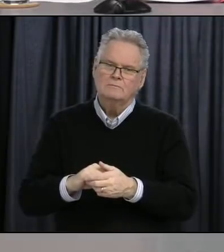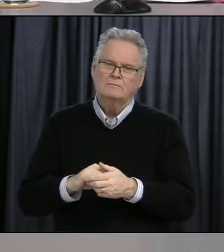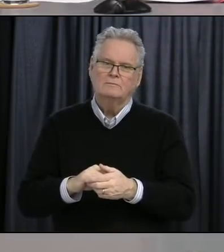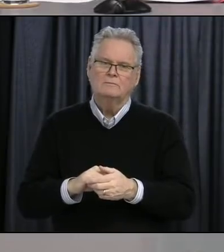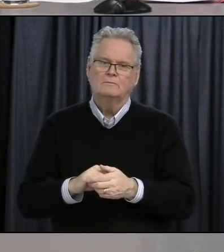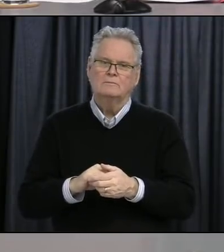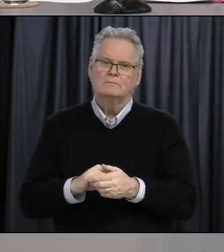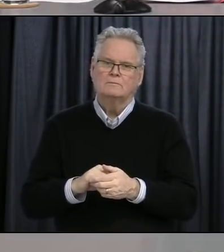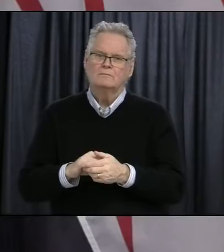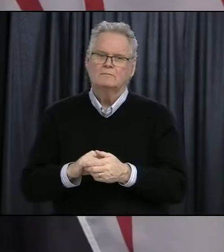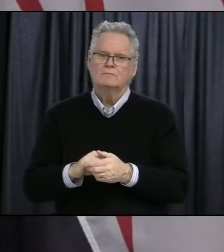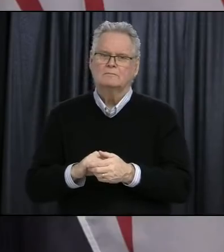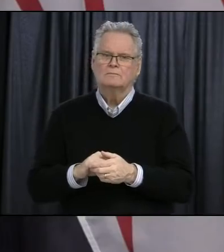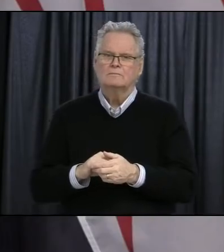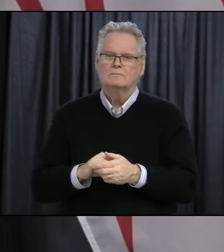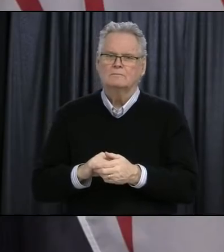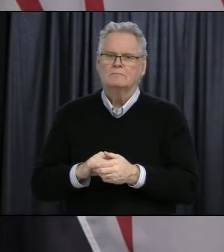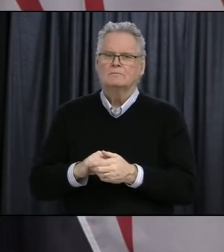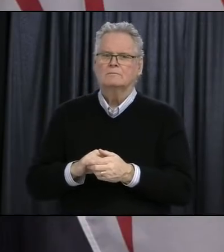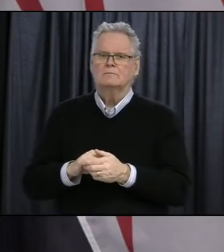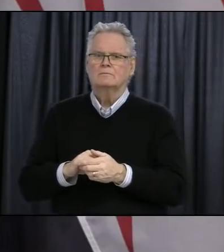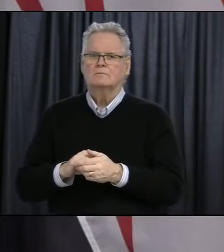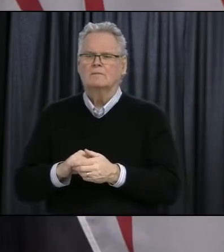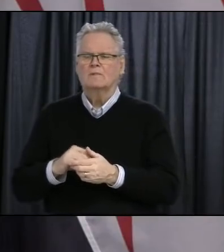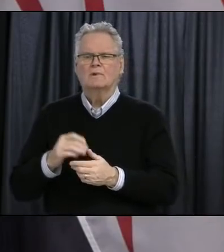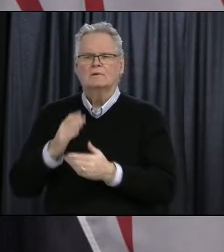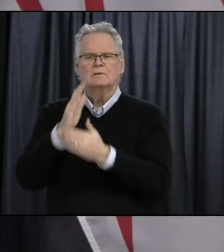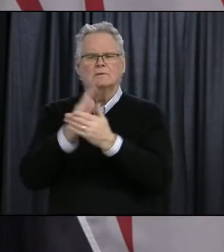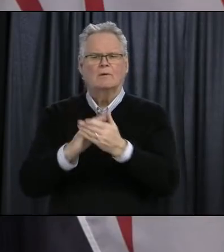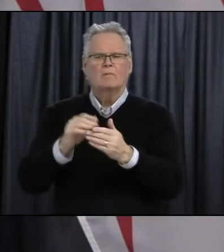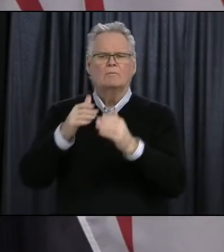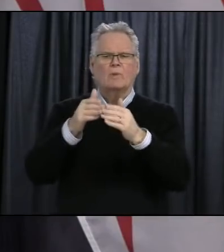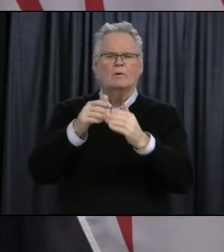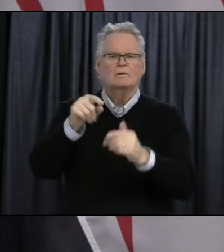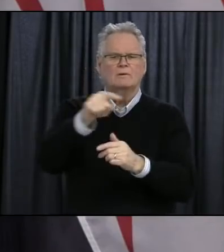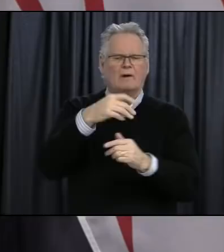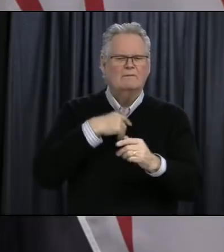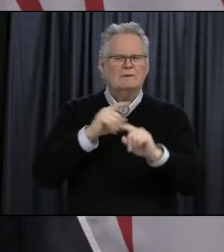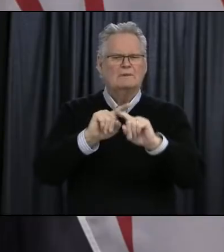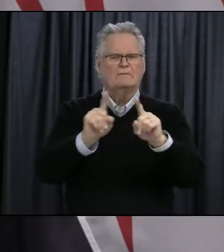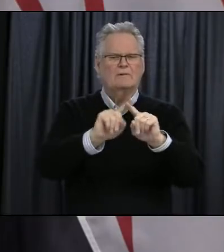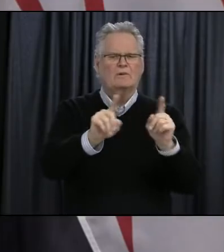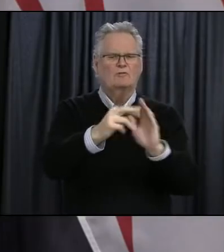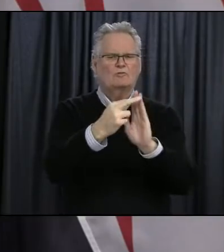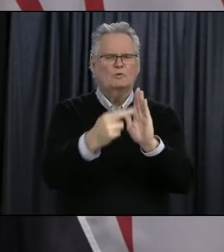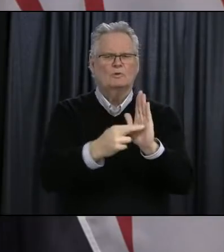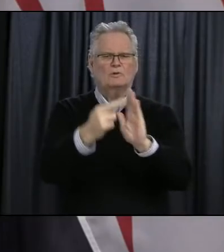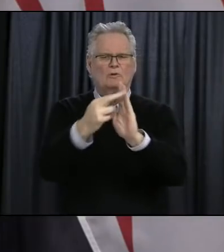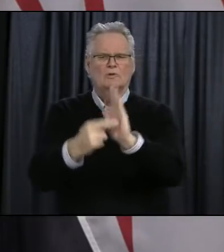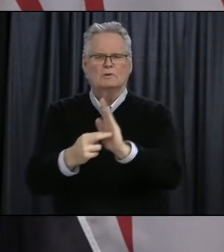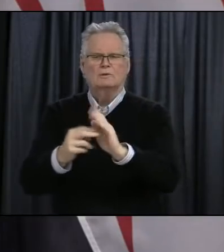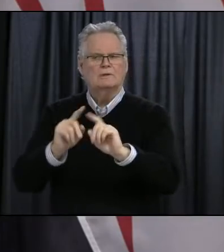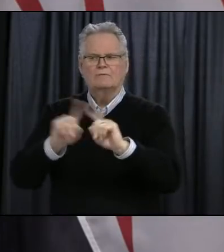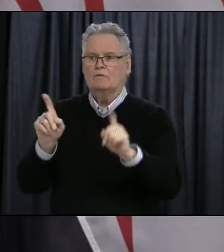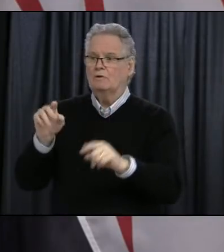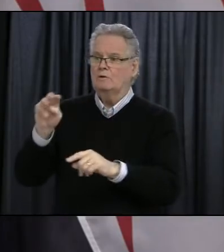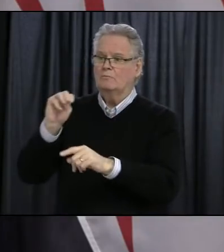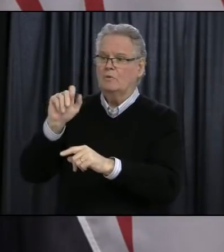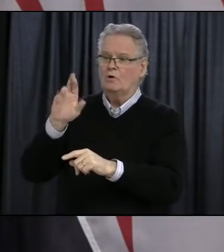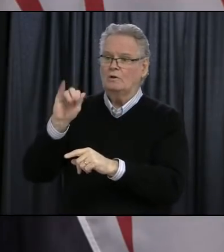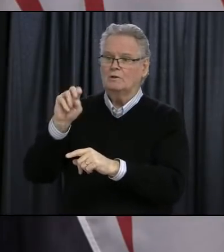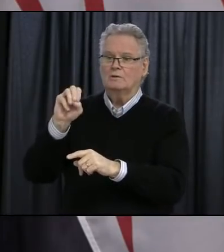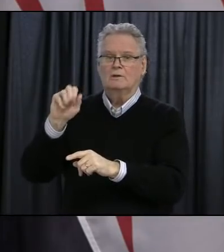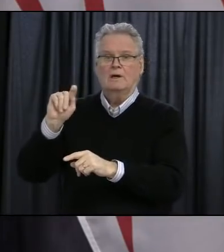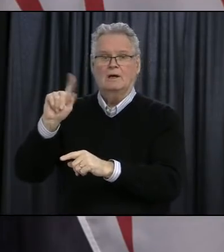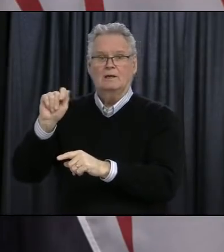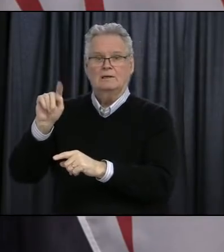another? So some workers on ships, and it's variable. I don't know the details exactly of what's happening with those ships in